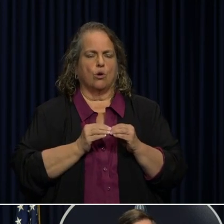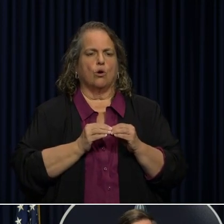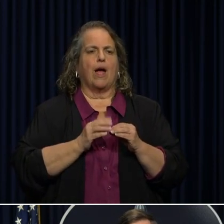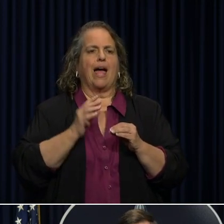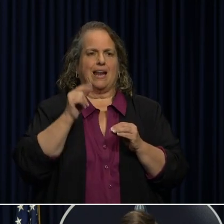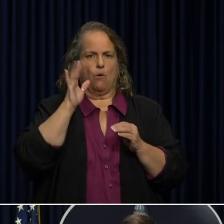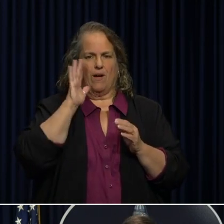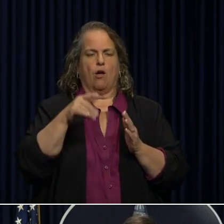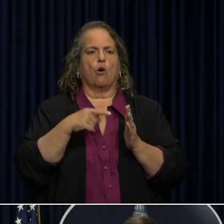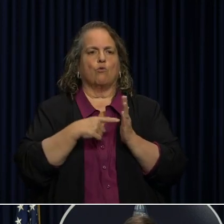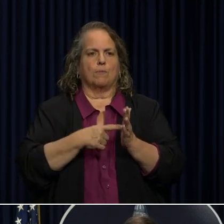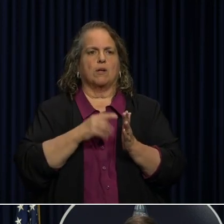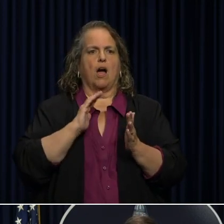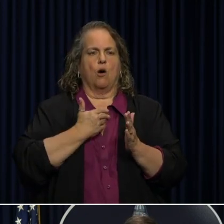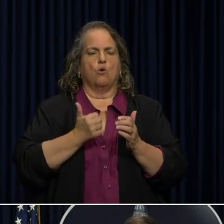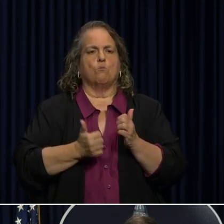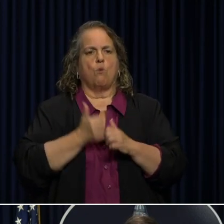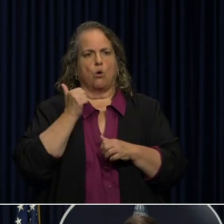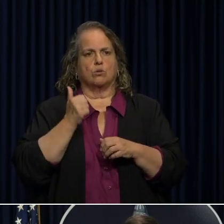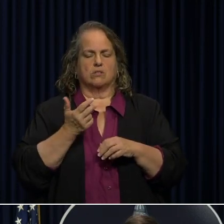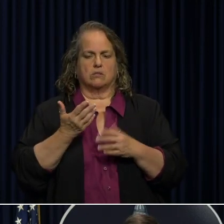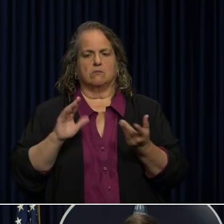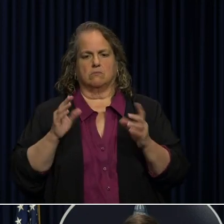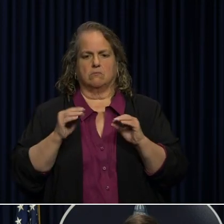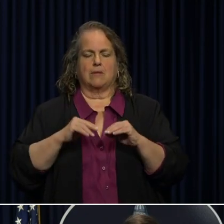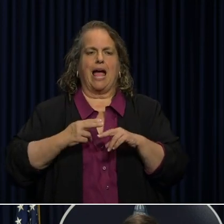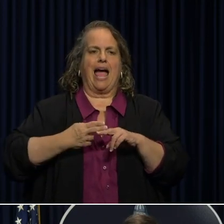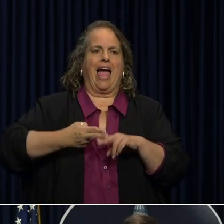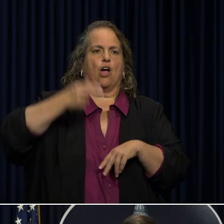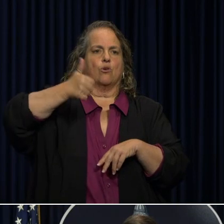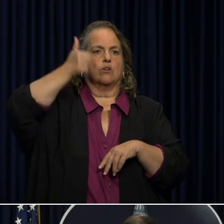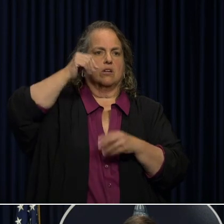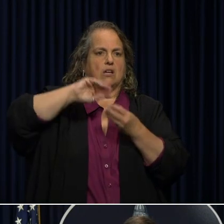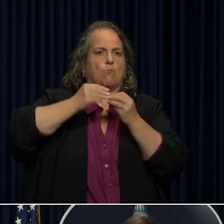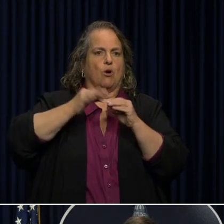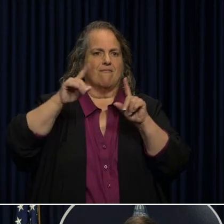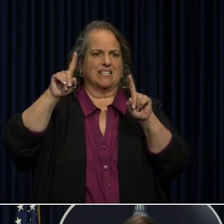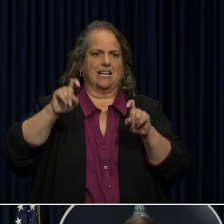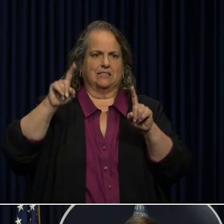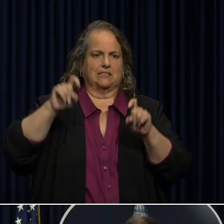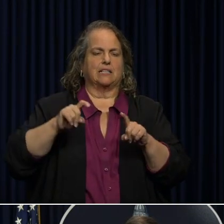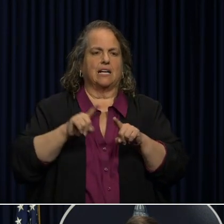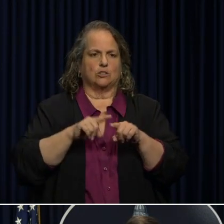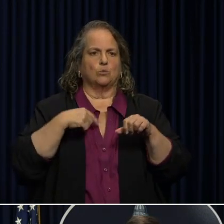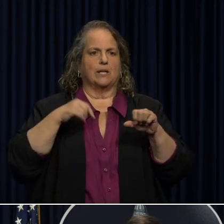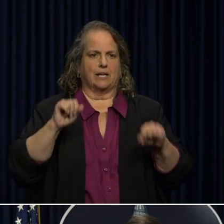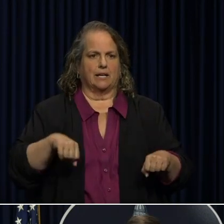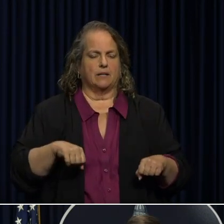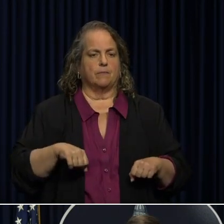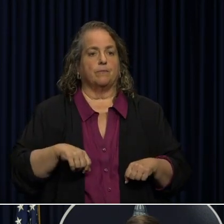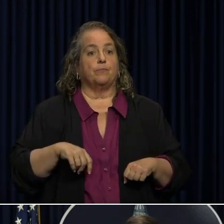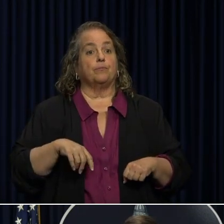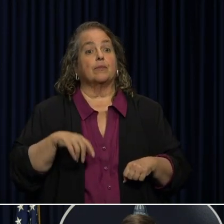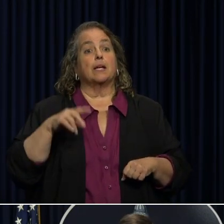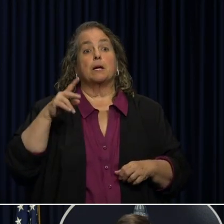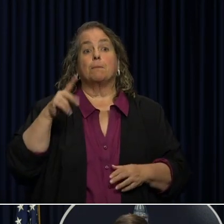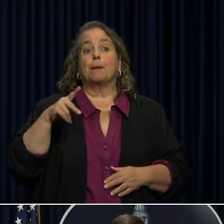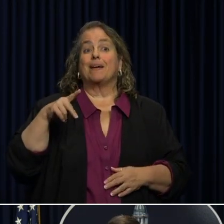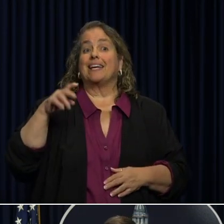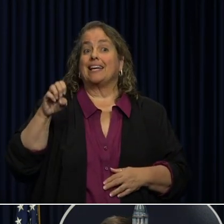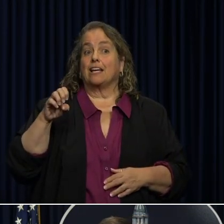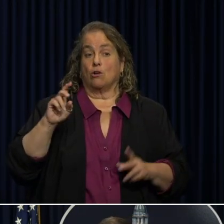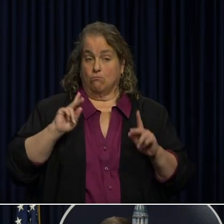most significant effort to date to increase testing. Personal protective